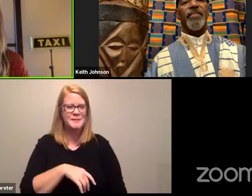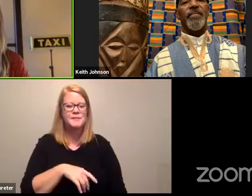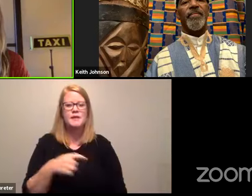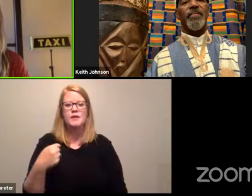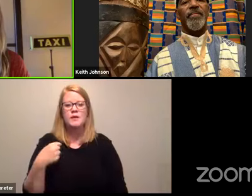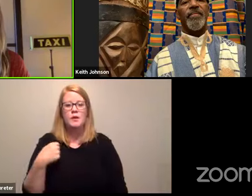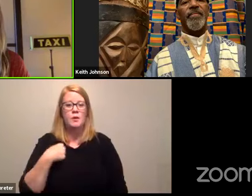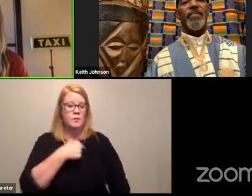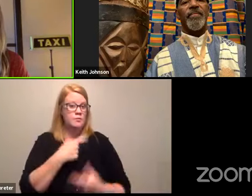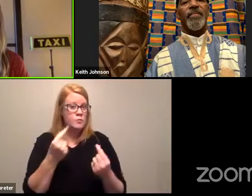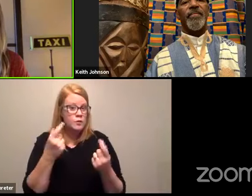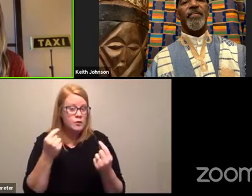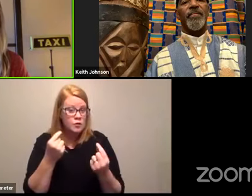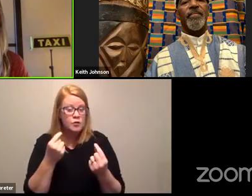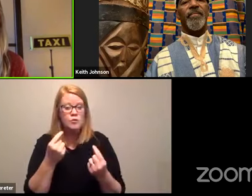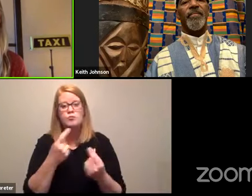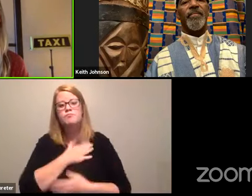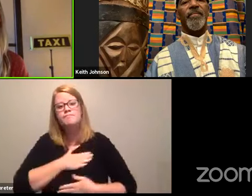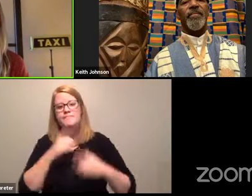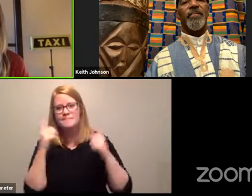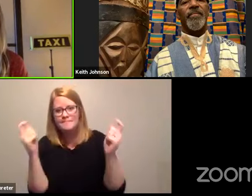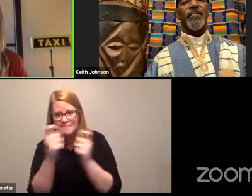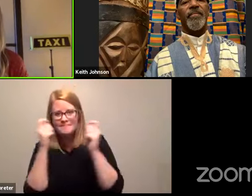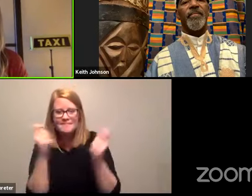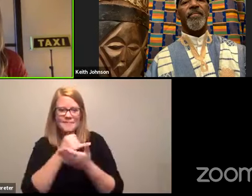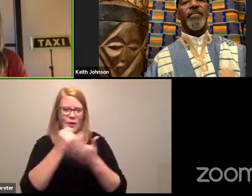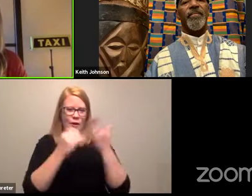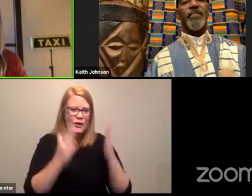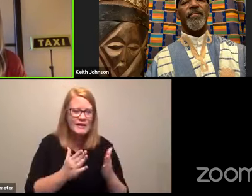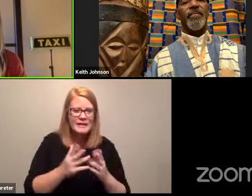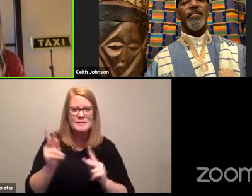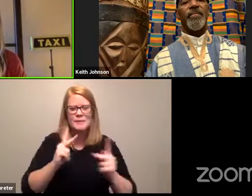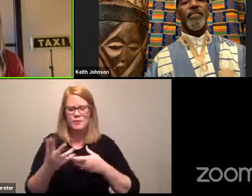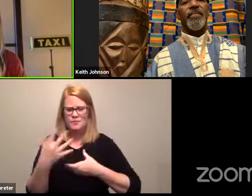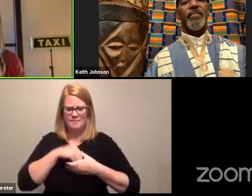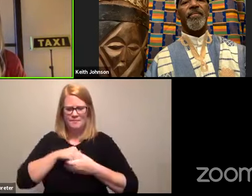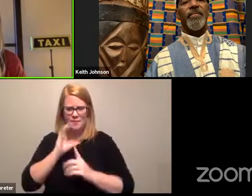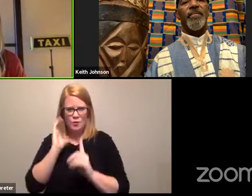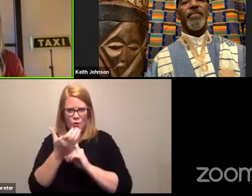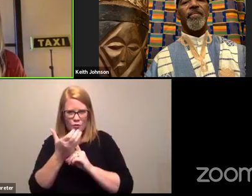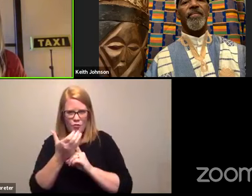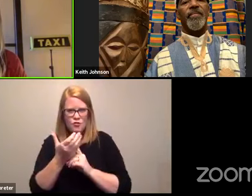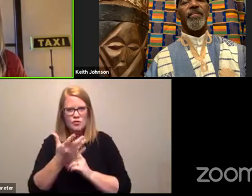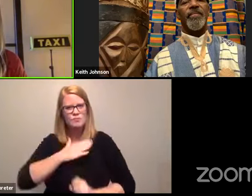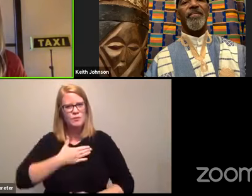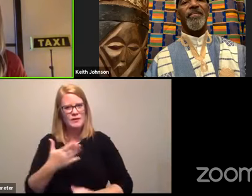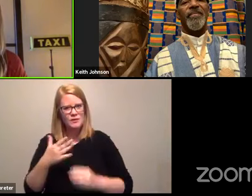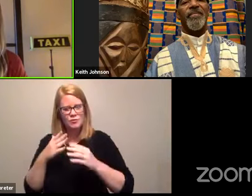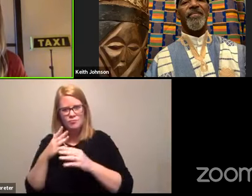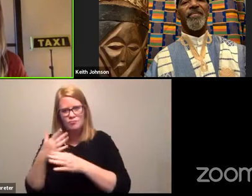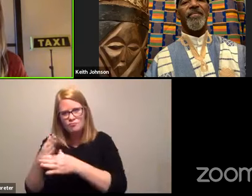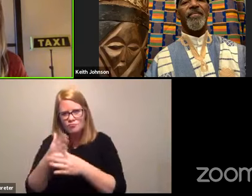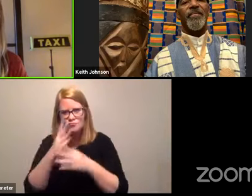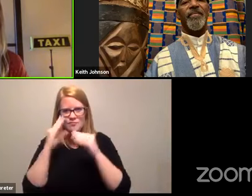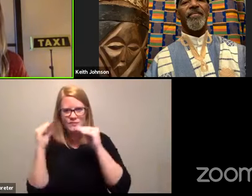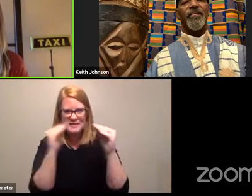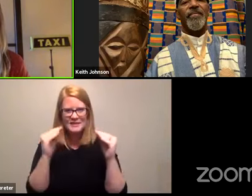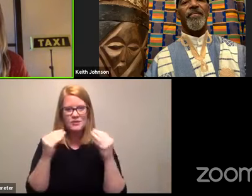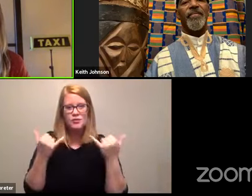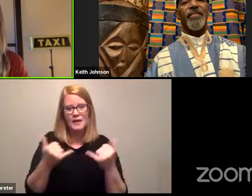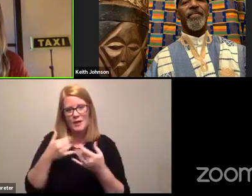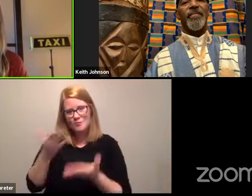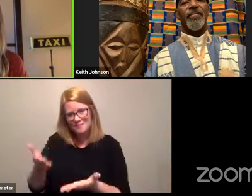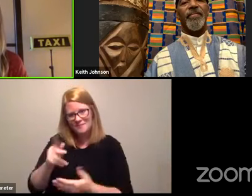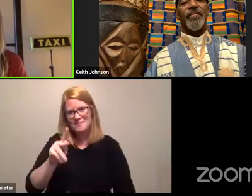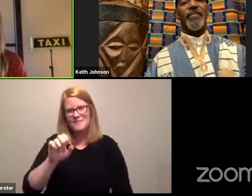traditional artists and culture bearers in the state. And so we're so excited to be here tonight with Keith Johnson,